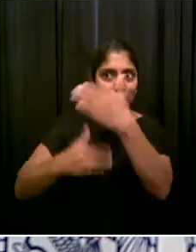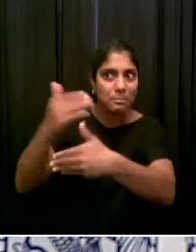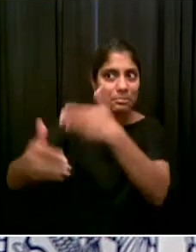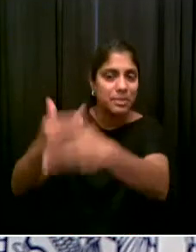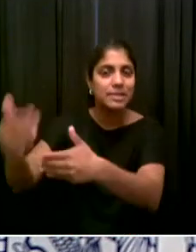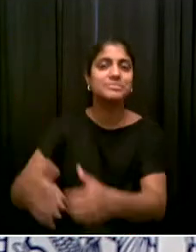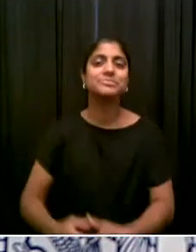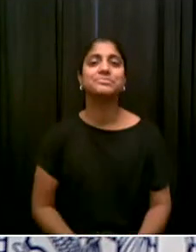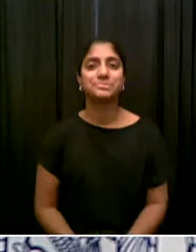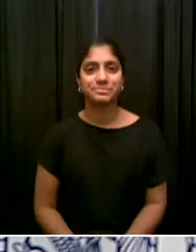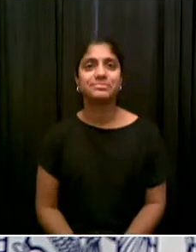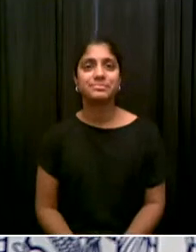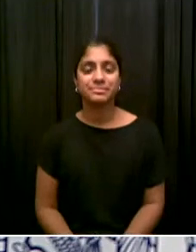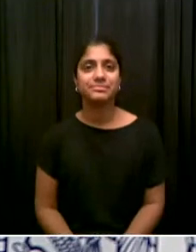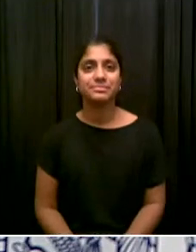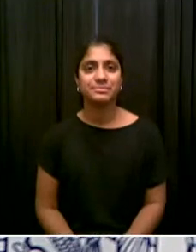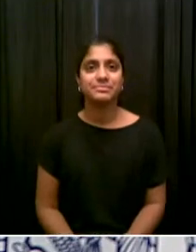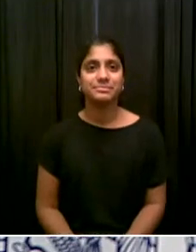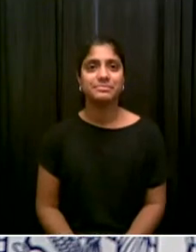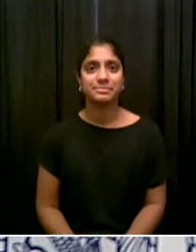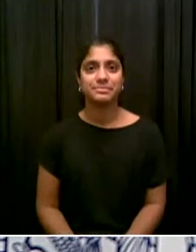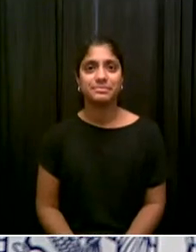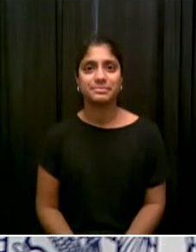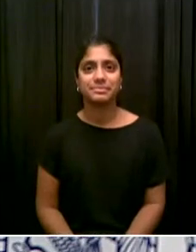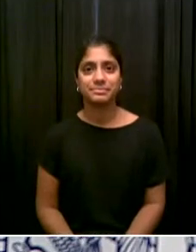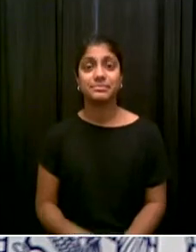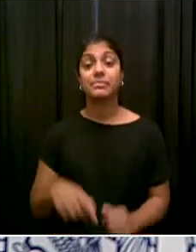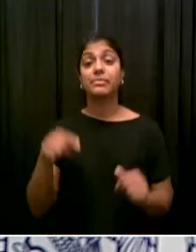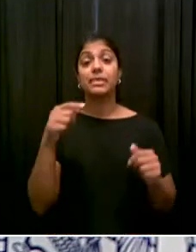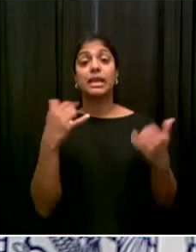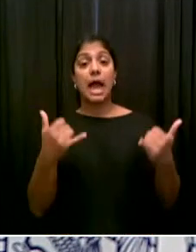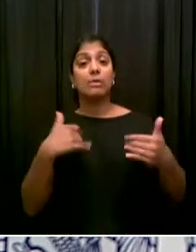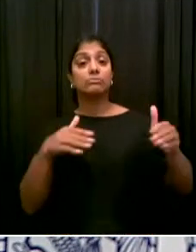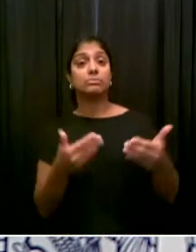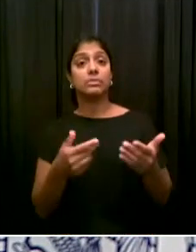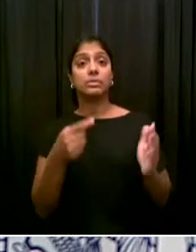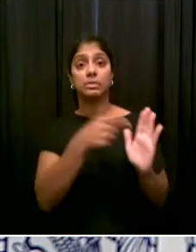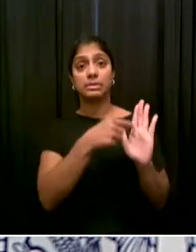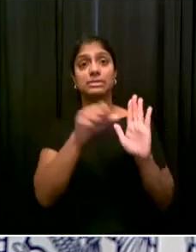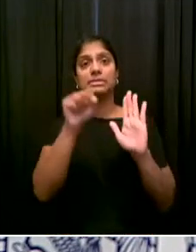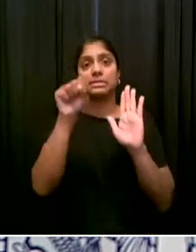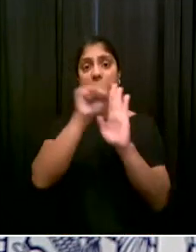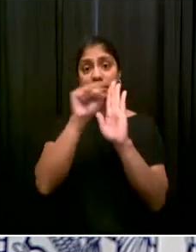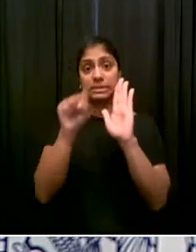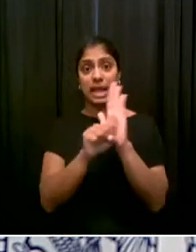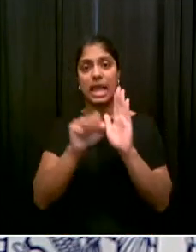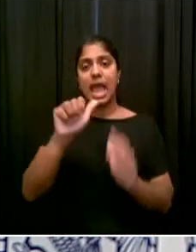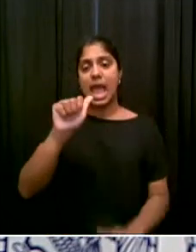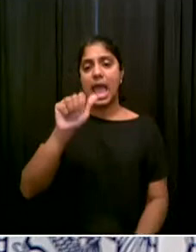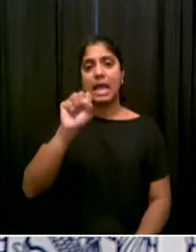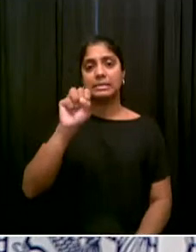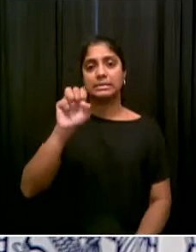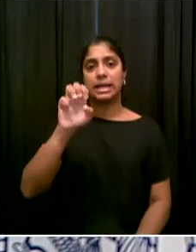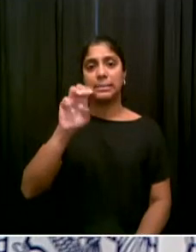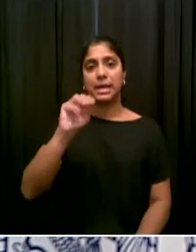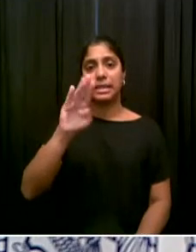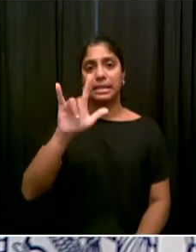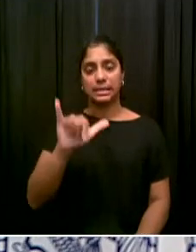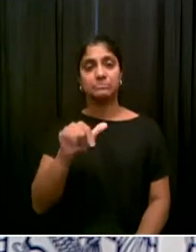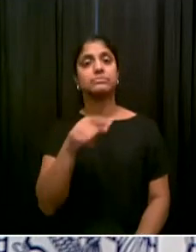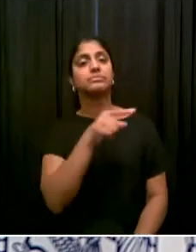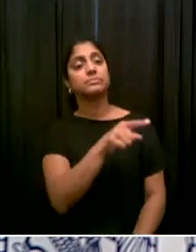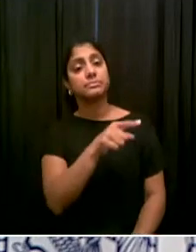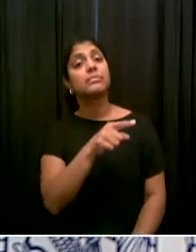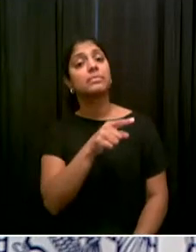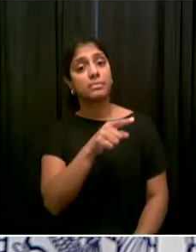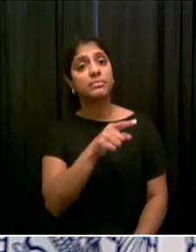Assembly member for supporting our parole reform bill, which is really going to make a difference. Took a major step, something that's been needed for years and years.